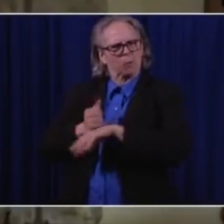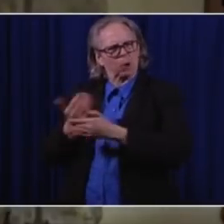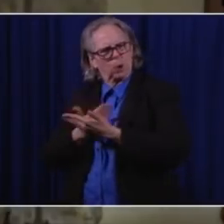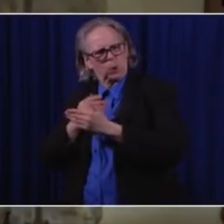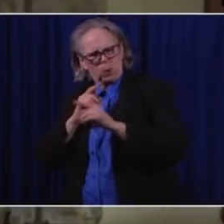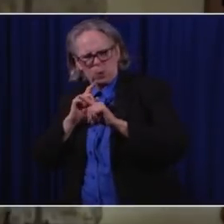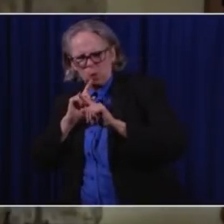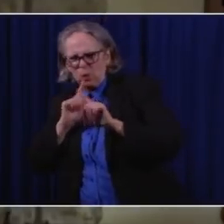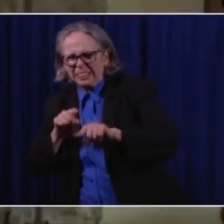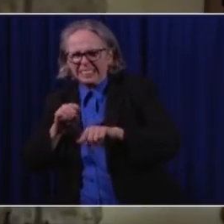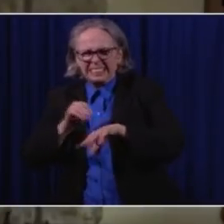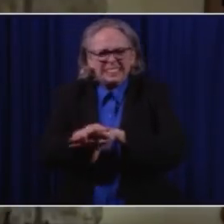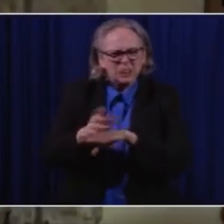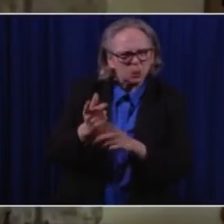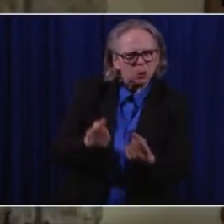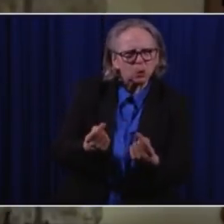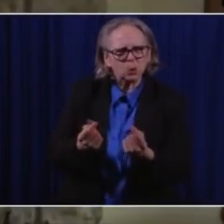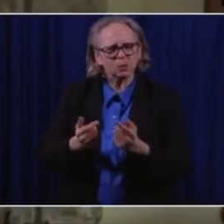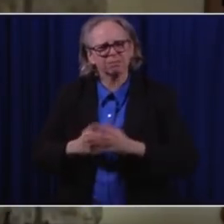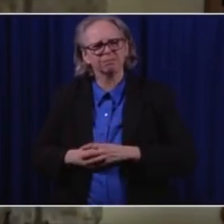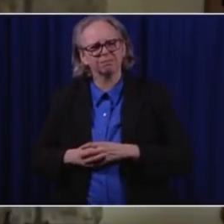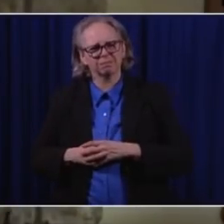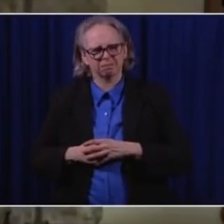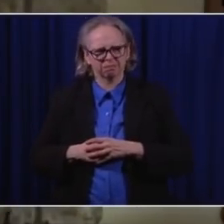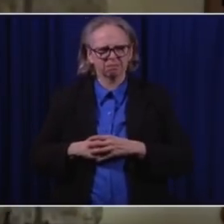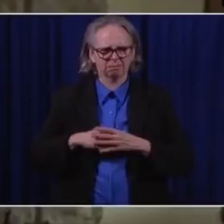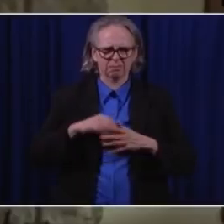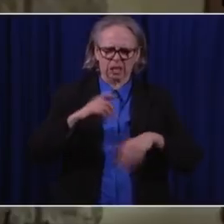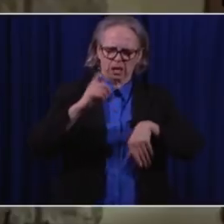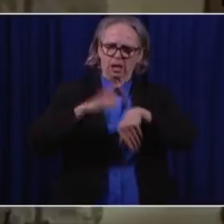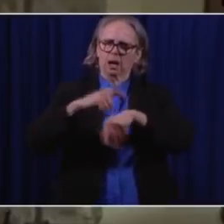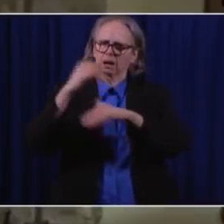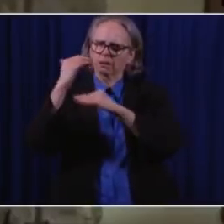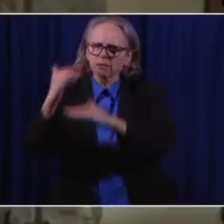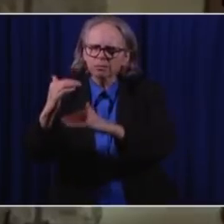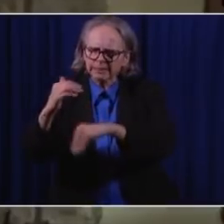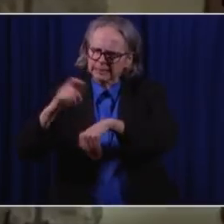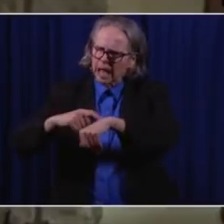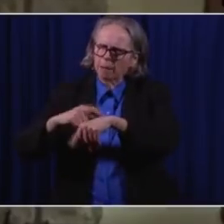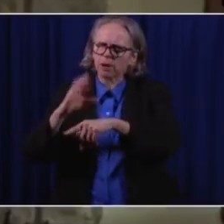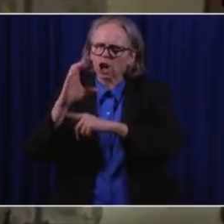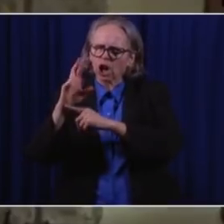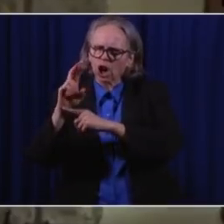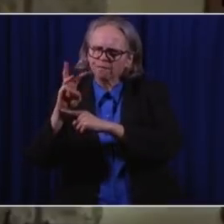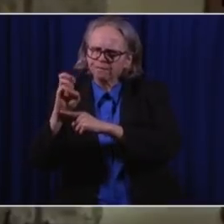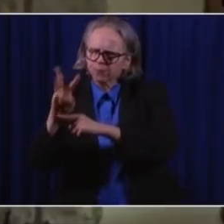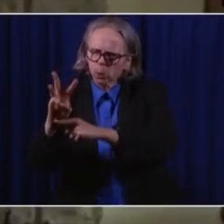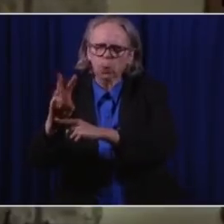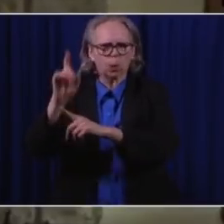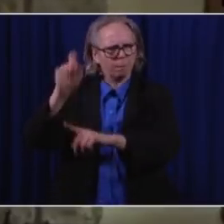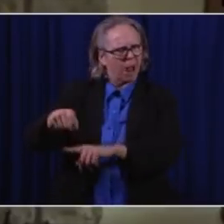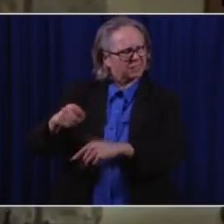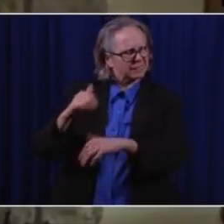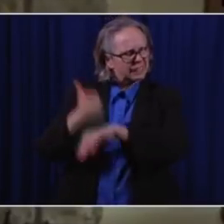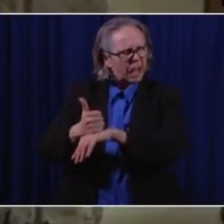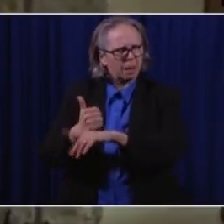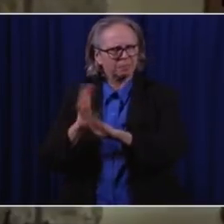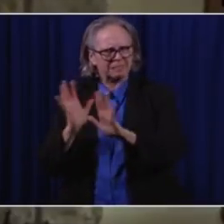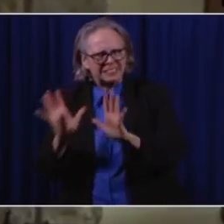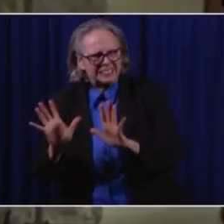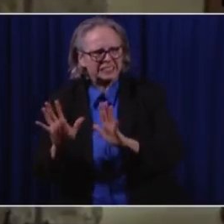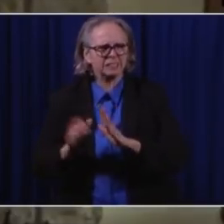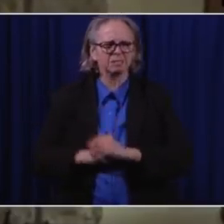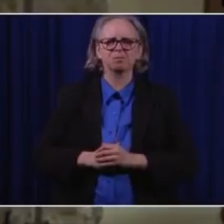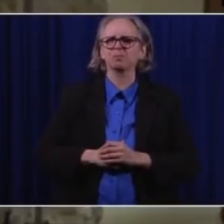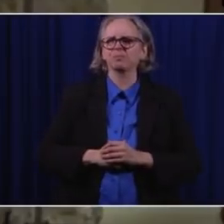on in regard to the curfew. But we've just really said beyond that, most of this is personal responsibility. And if